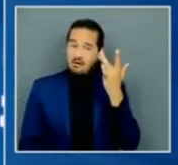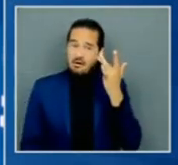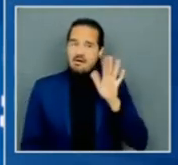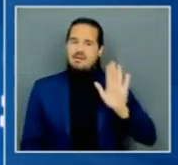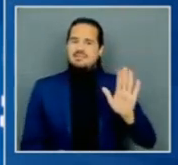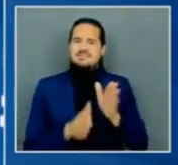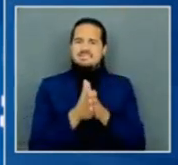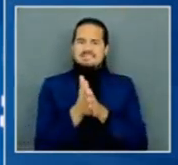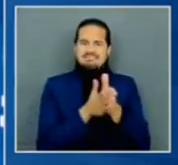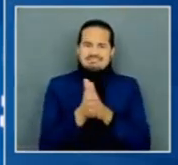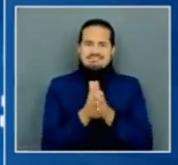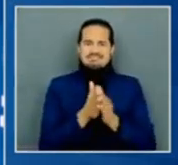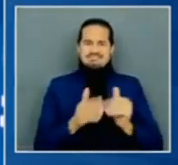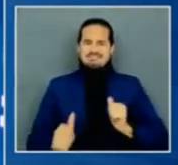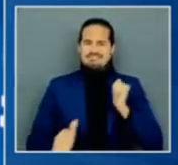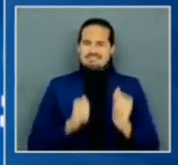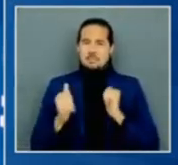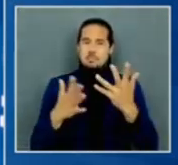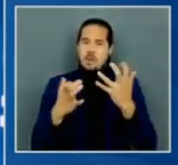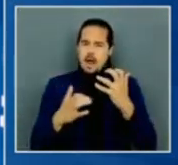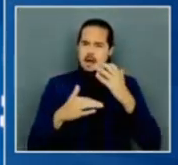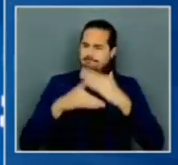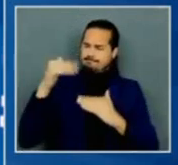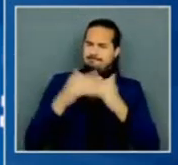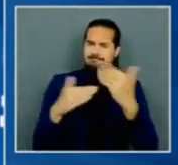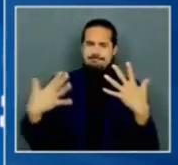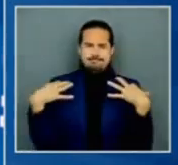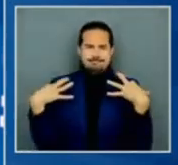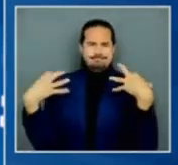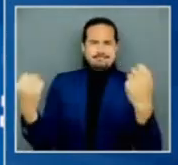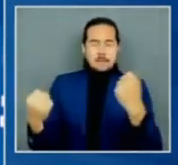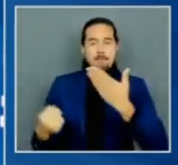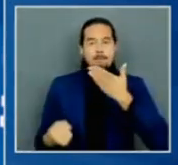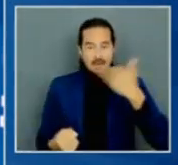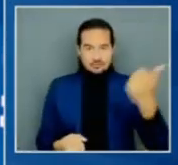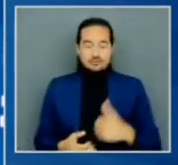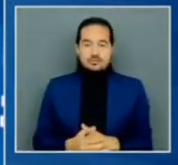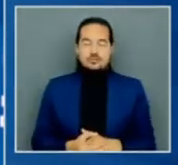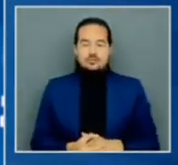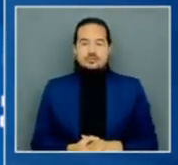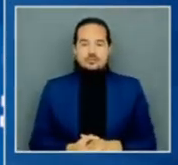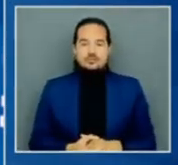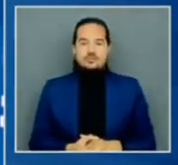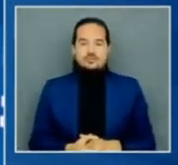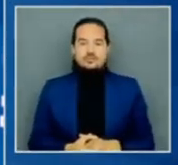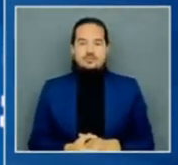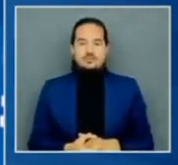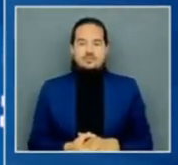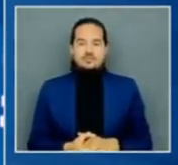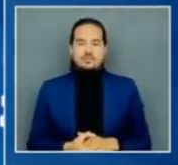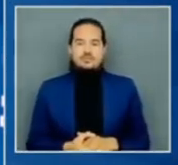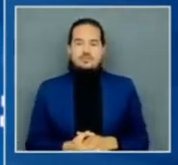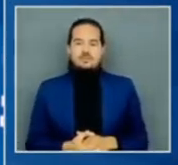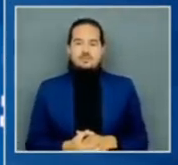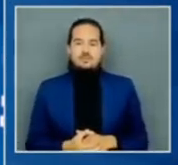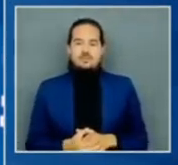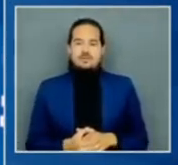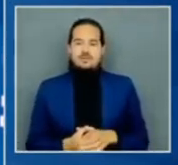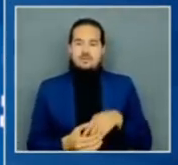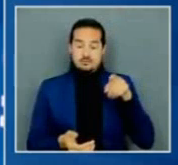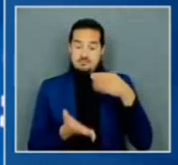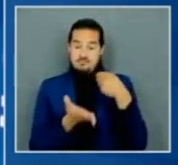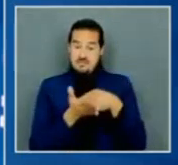most ambitious plans to build back better. When President Obama put me in charge of implementing the Recovery Act, which is over $800